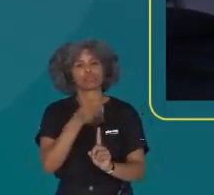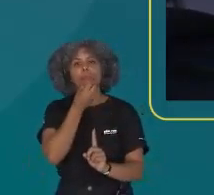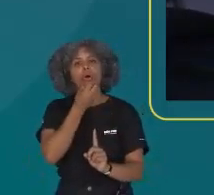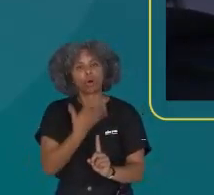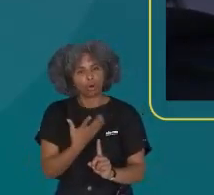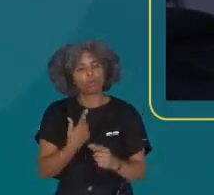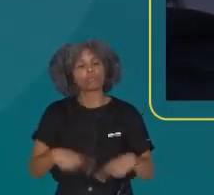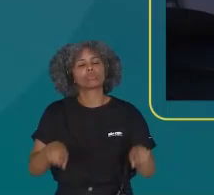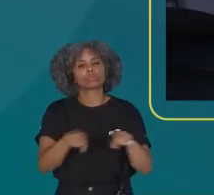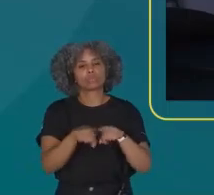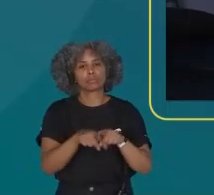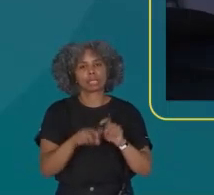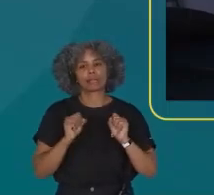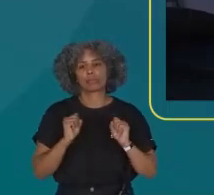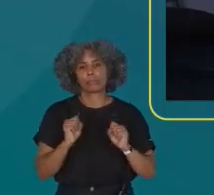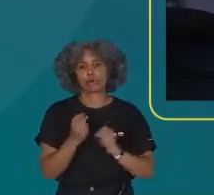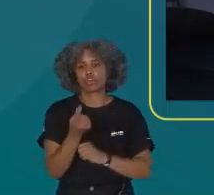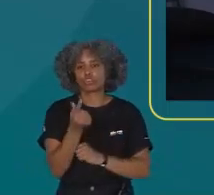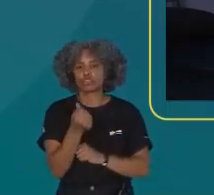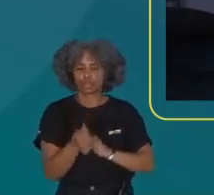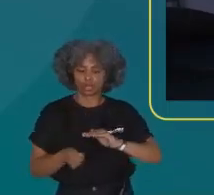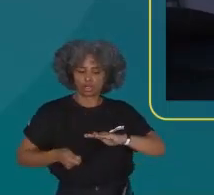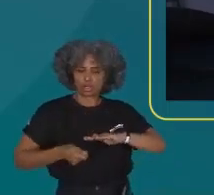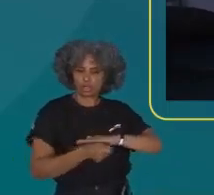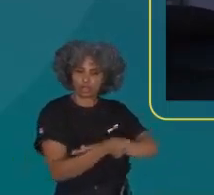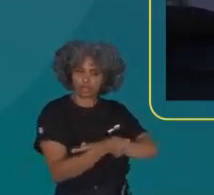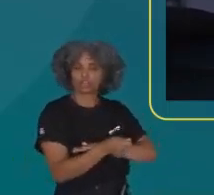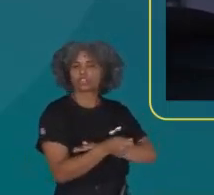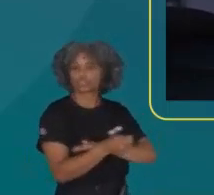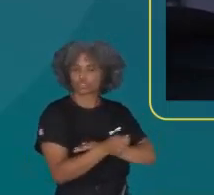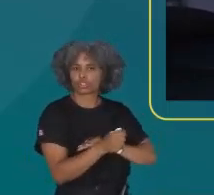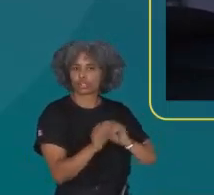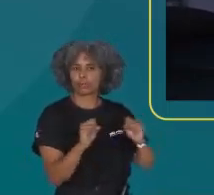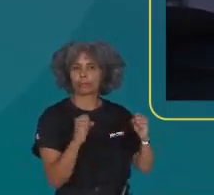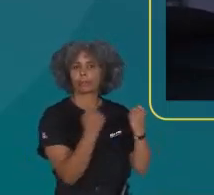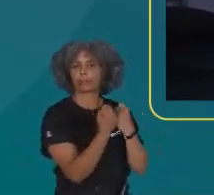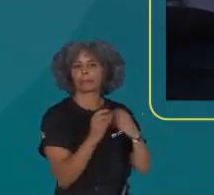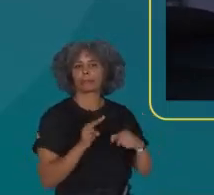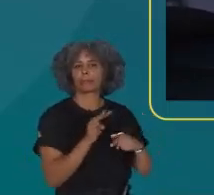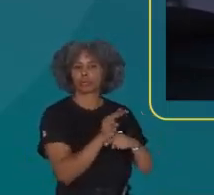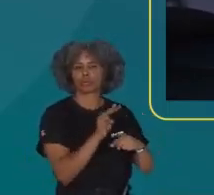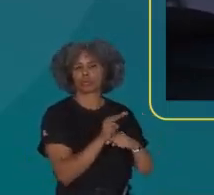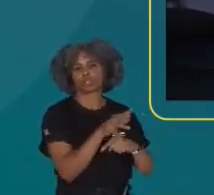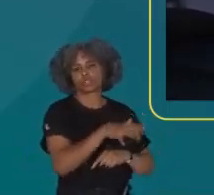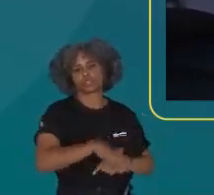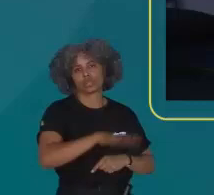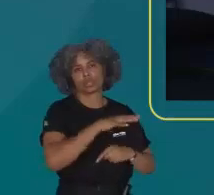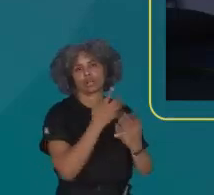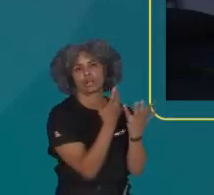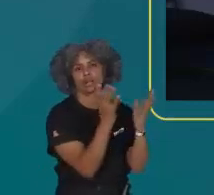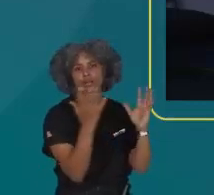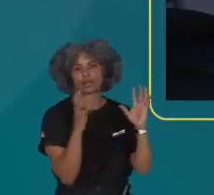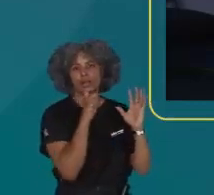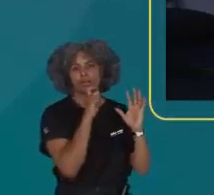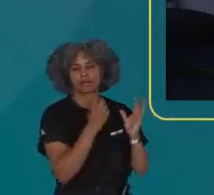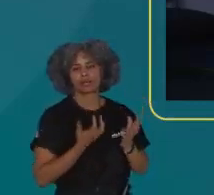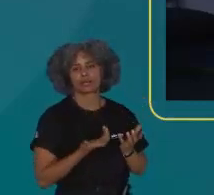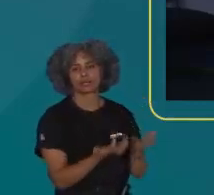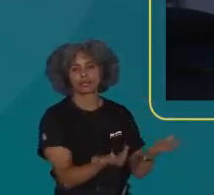money to protect those green area, because a lot of them wanted to sell those area